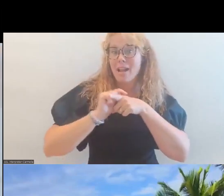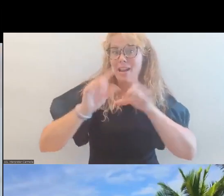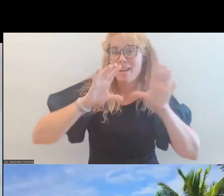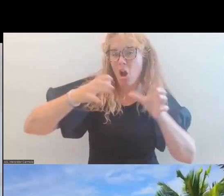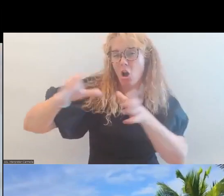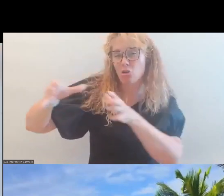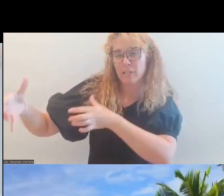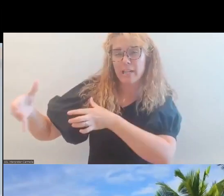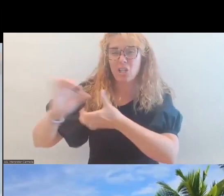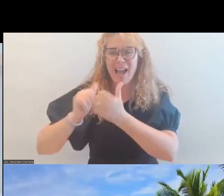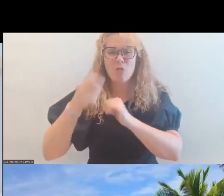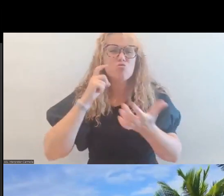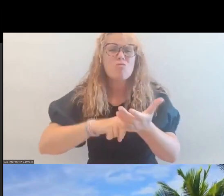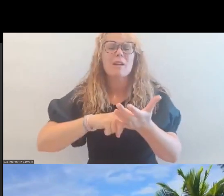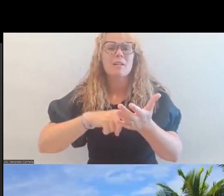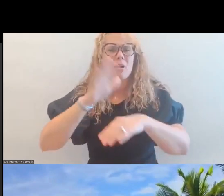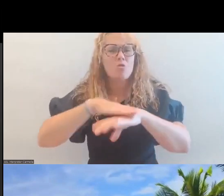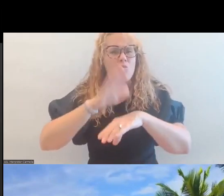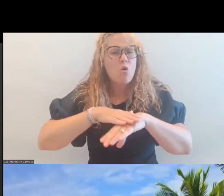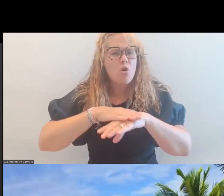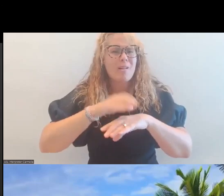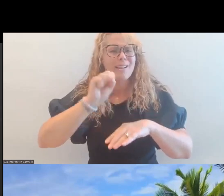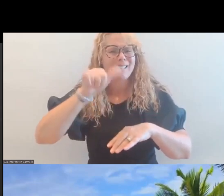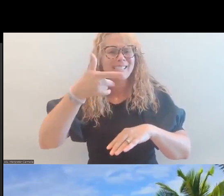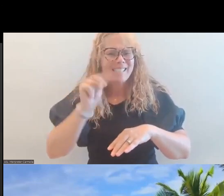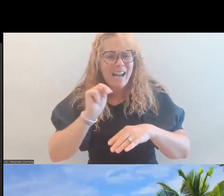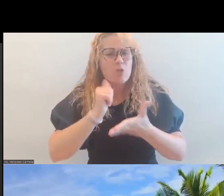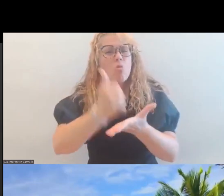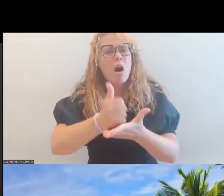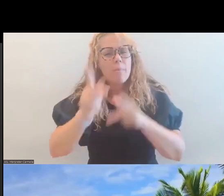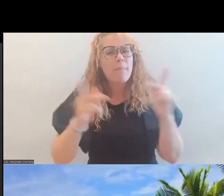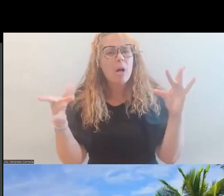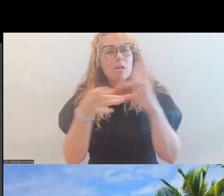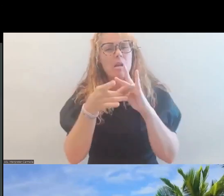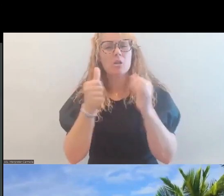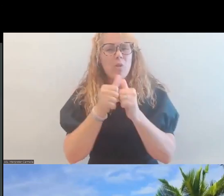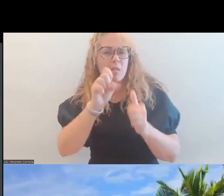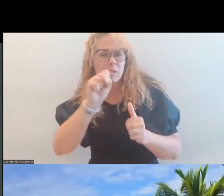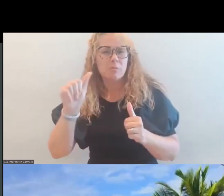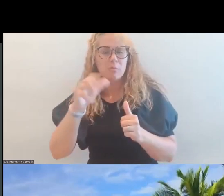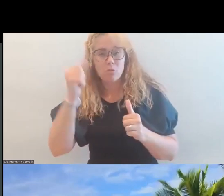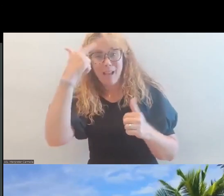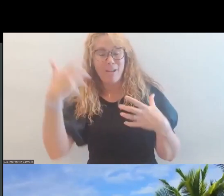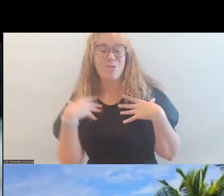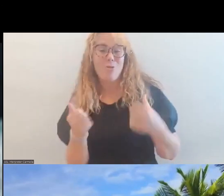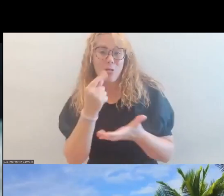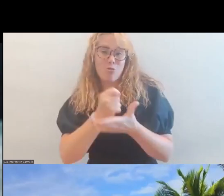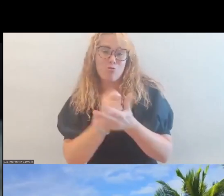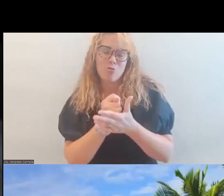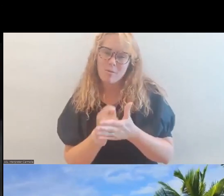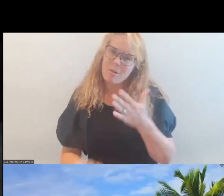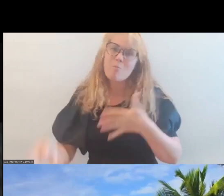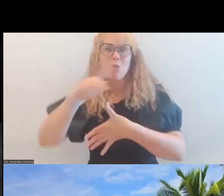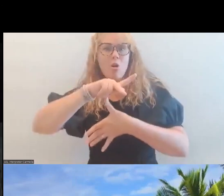how to recognize warning signs and risk factors and help connect people with substance use and mental health treatment are the top priorities.